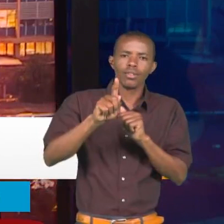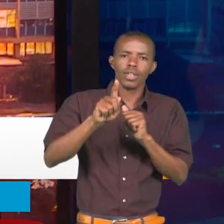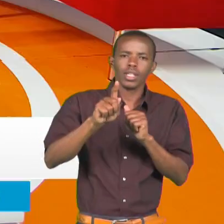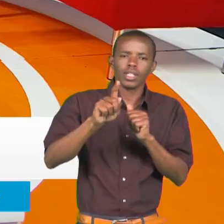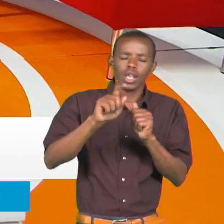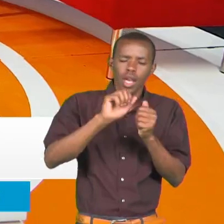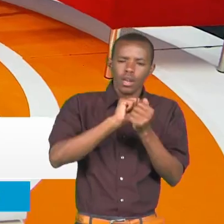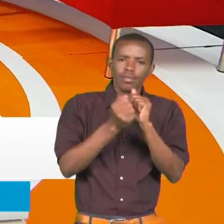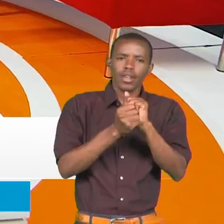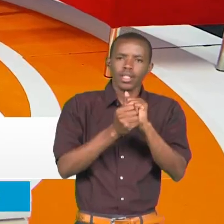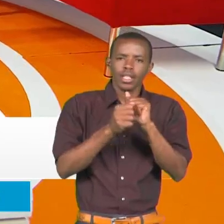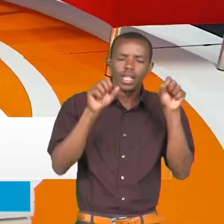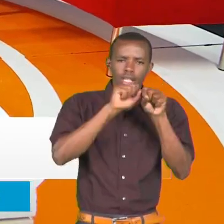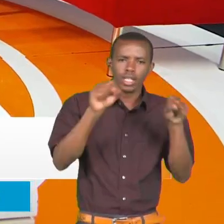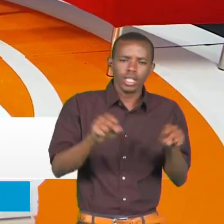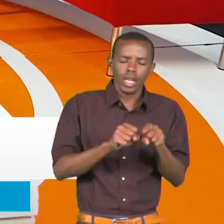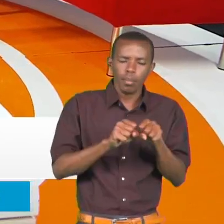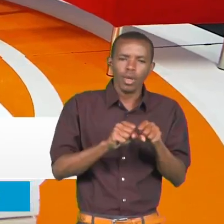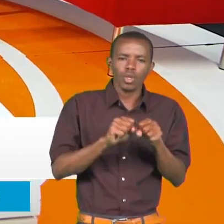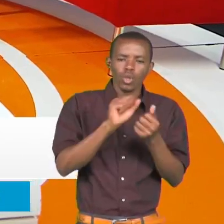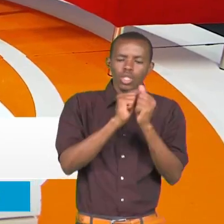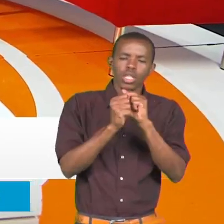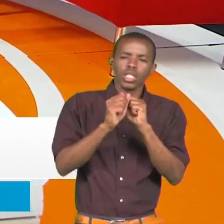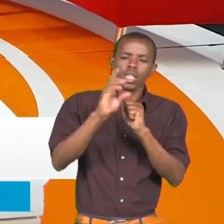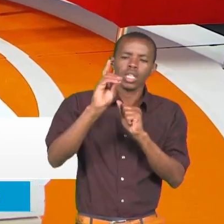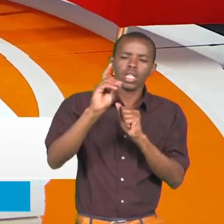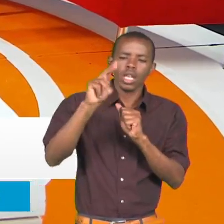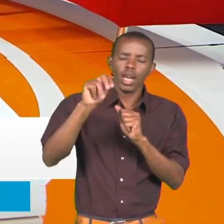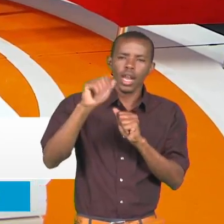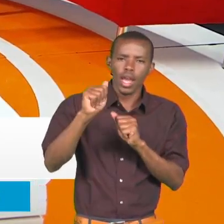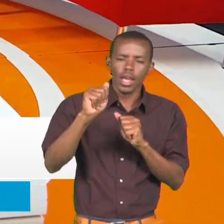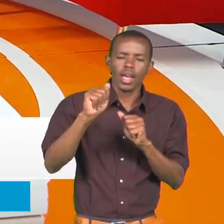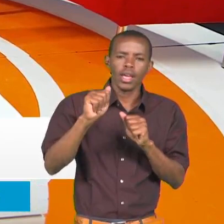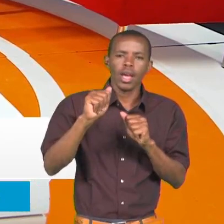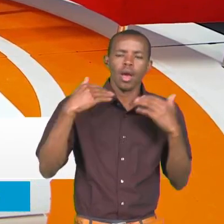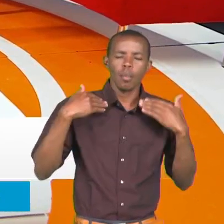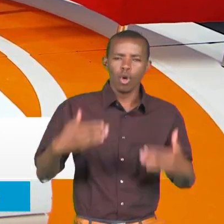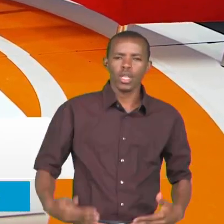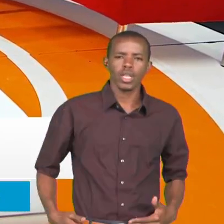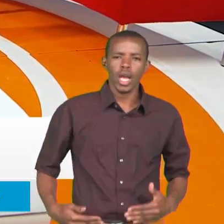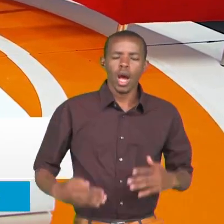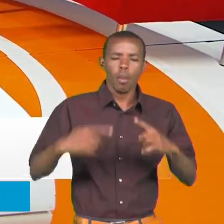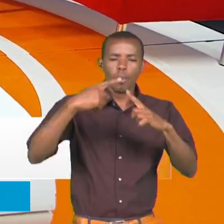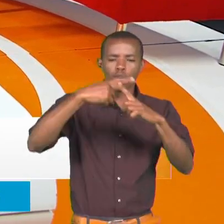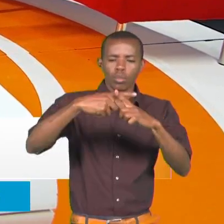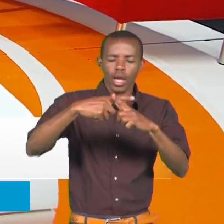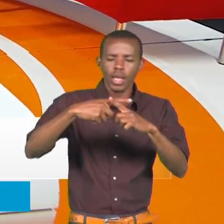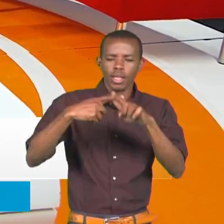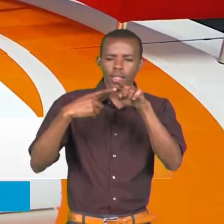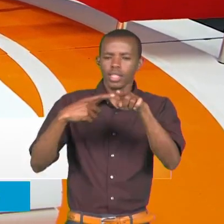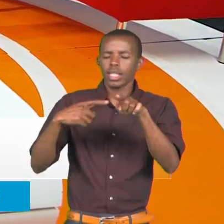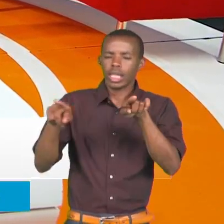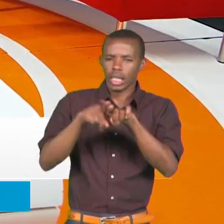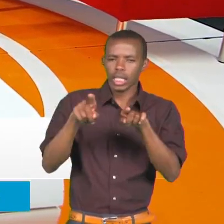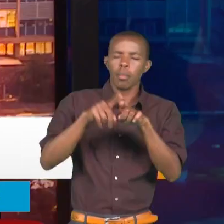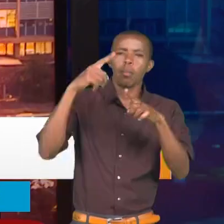transcription. Okay. To resemble the DNA of the body. So when the body multiplies, the cells of the body multiplies, so the virus multiplies along it.